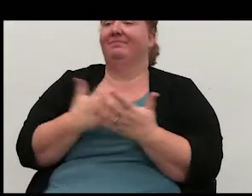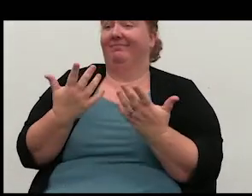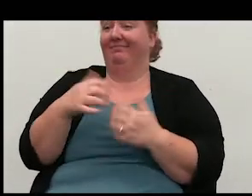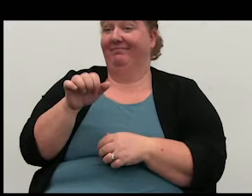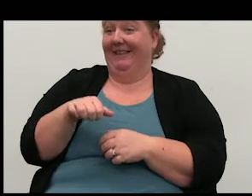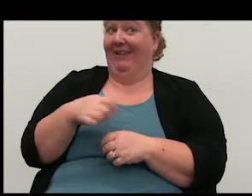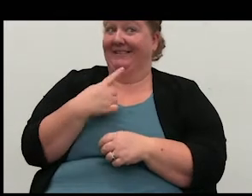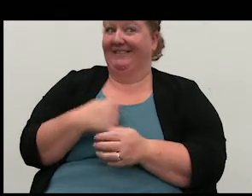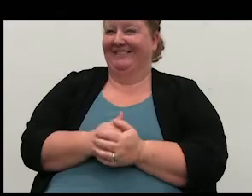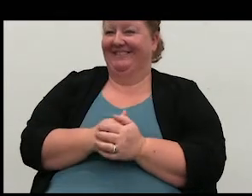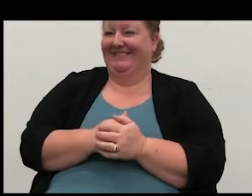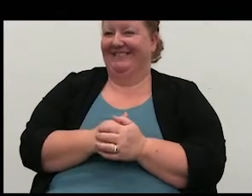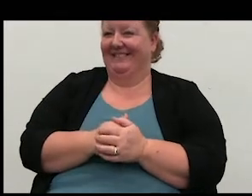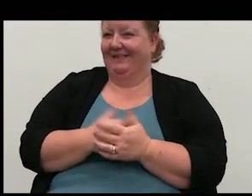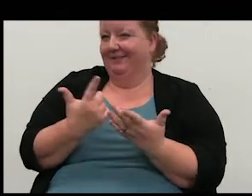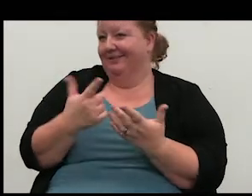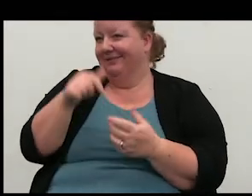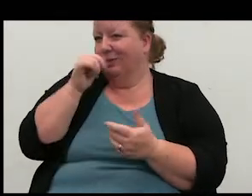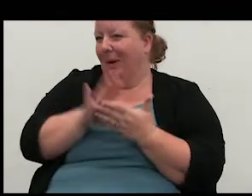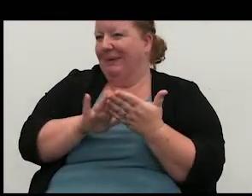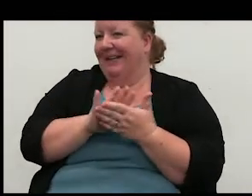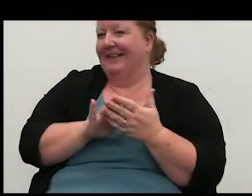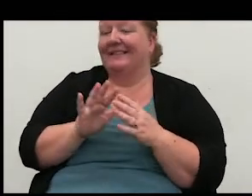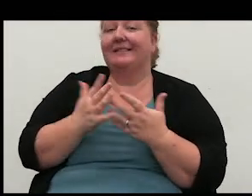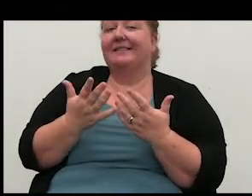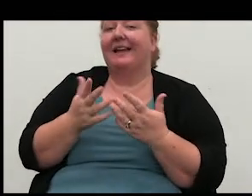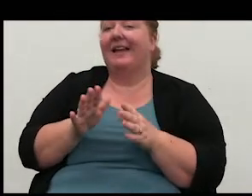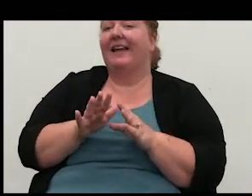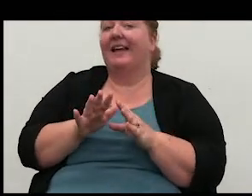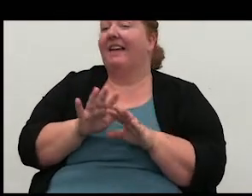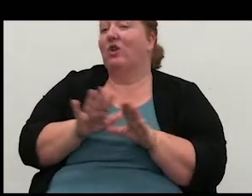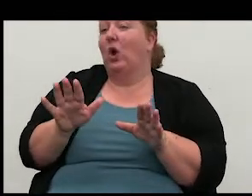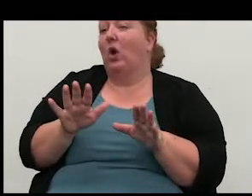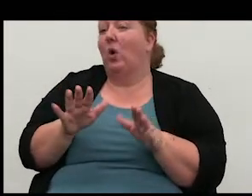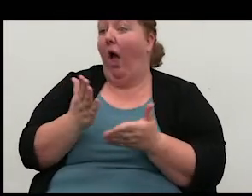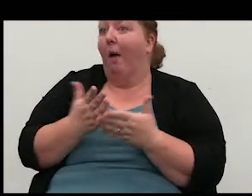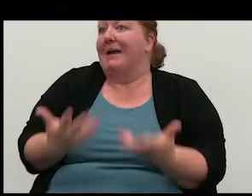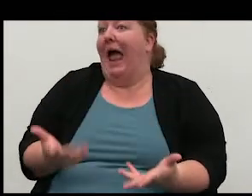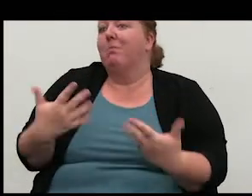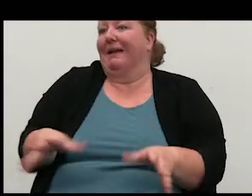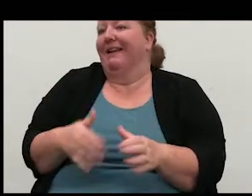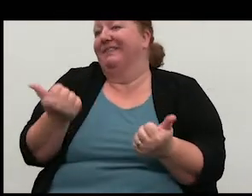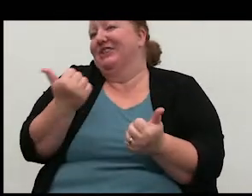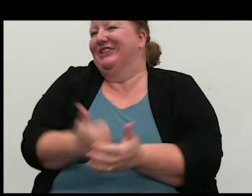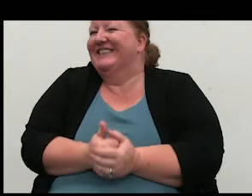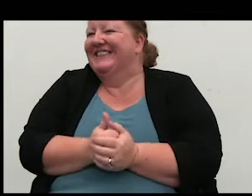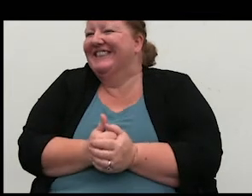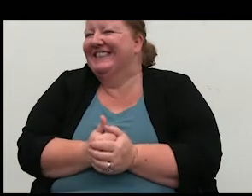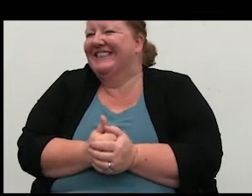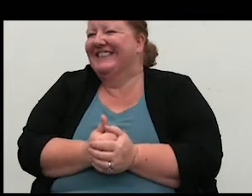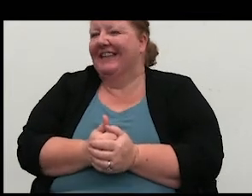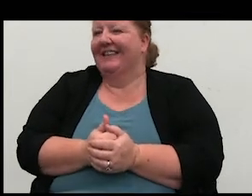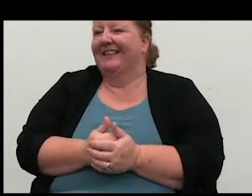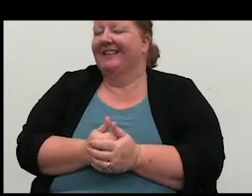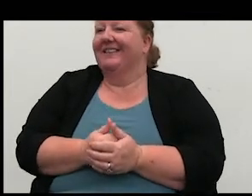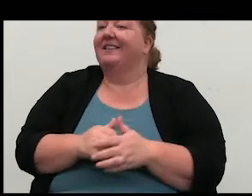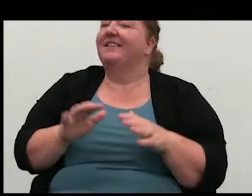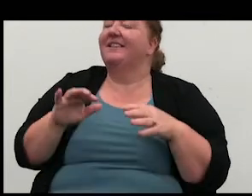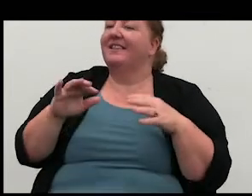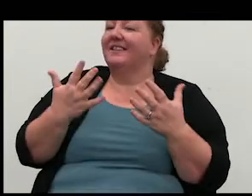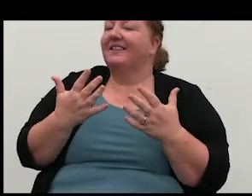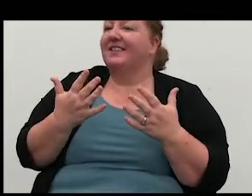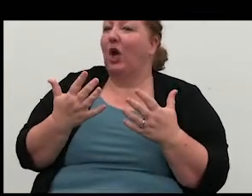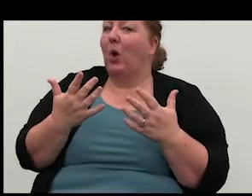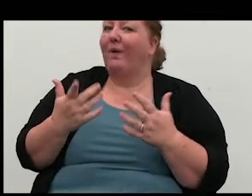Yes? Then you know what I mean. If no, you have now. So if we put mother and